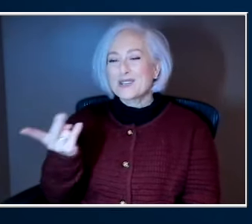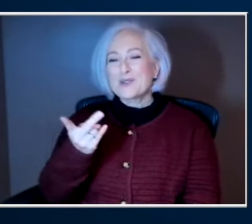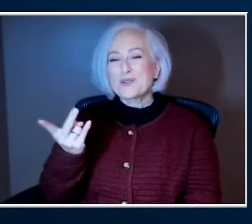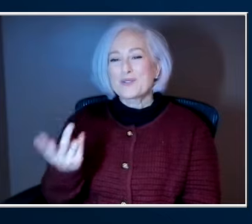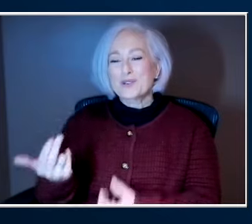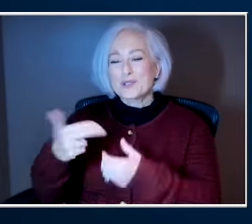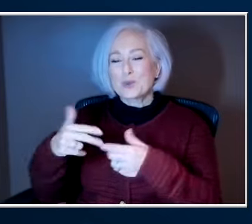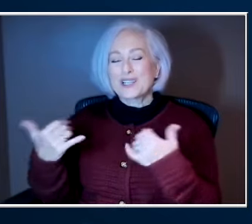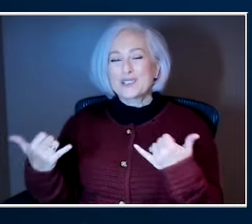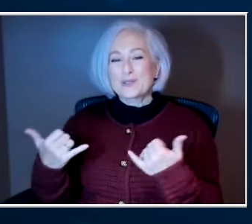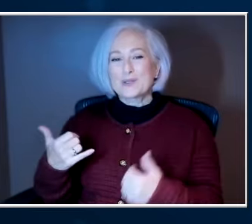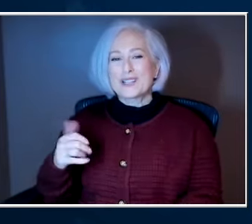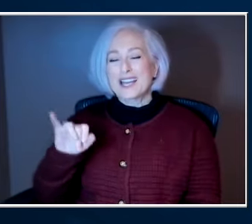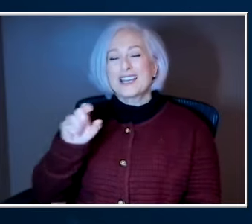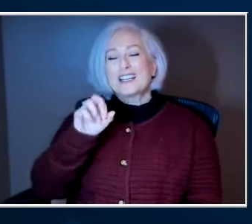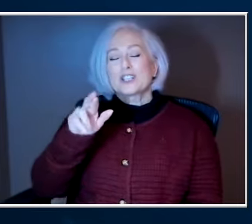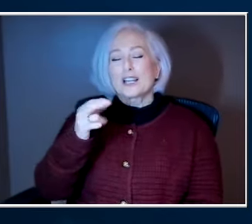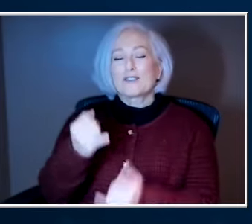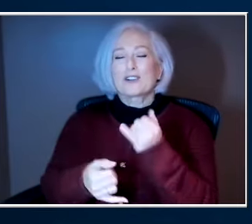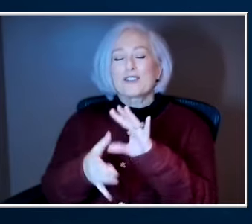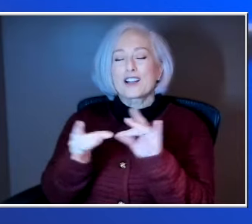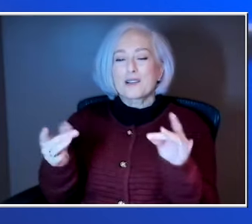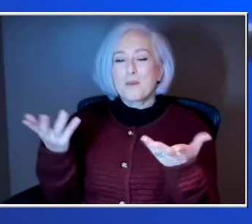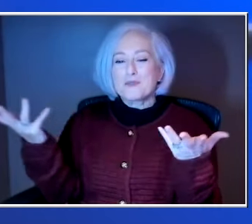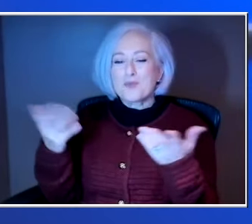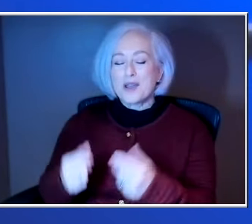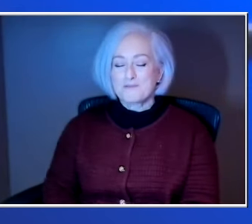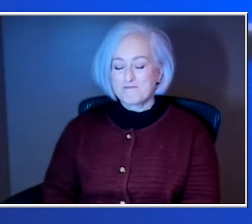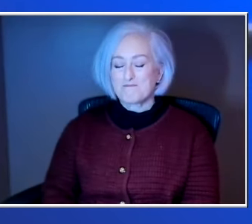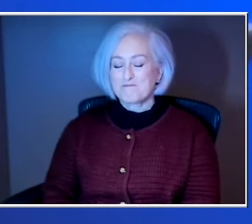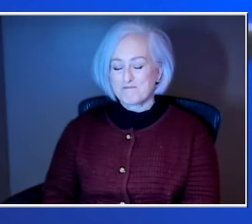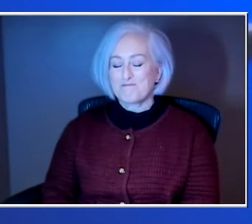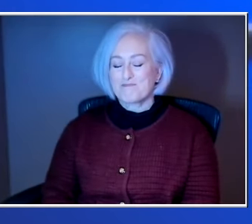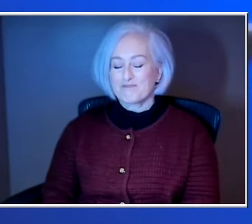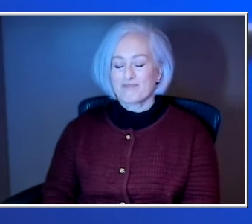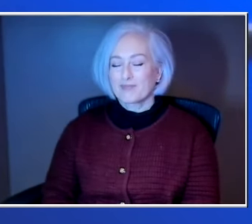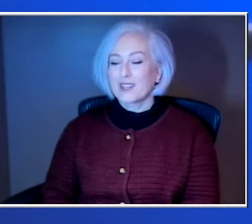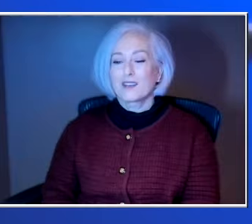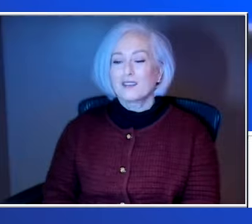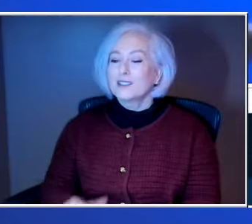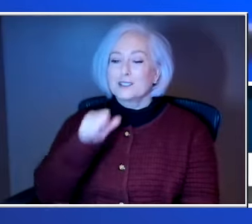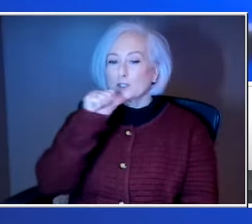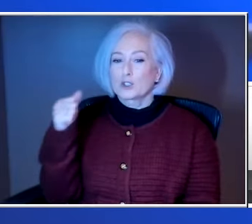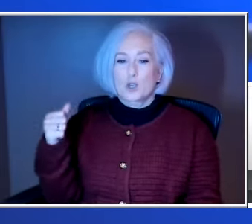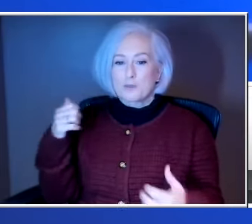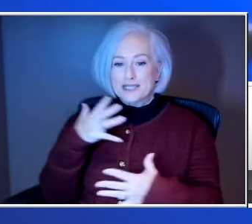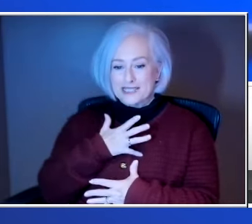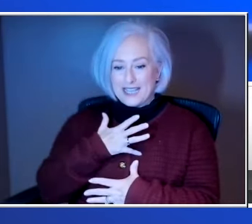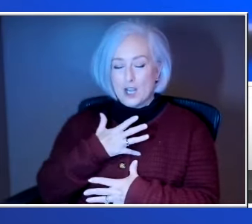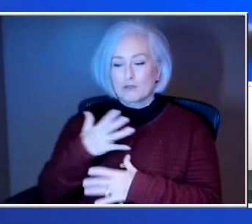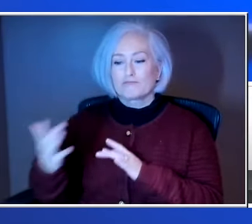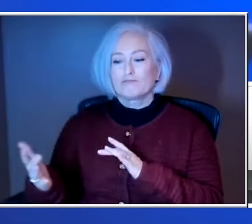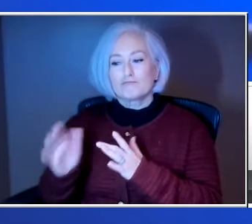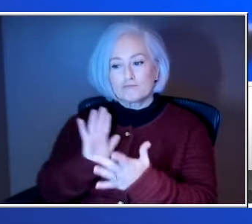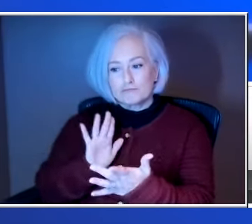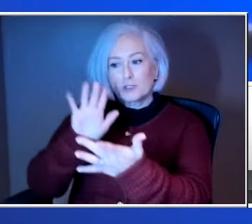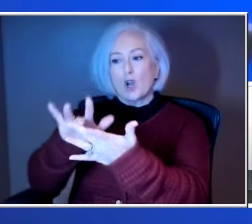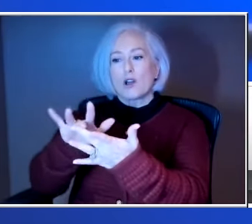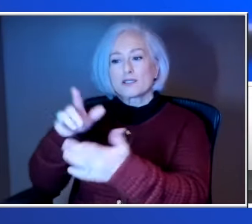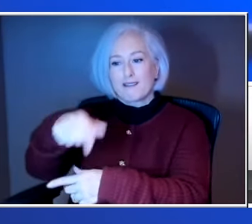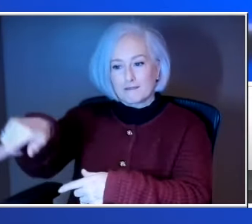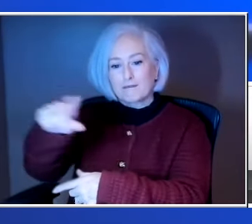Jennifer, I'll let you wrap us up. What's the big takeaway from your story? The big takeaway is don't be scared. reach out, do your research, know that